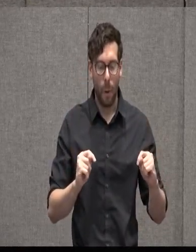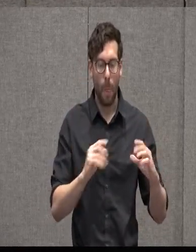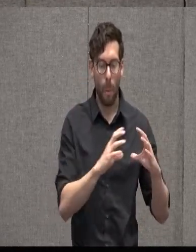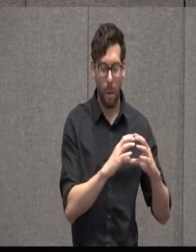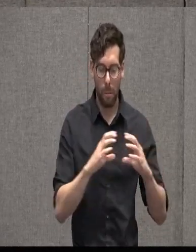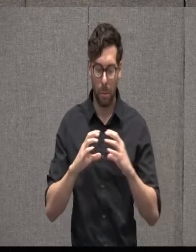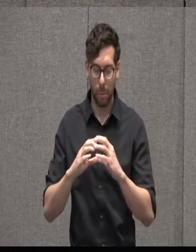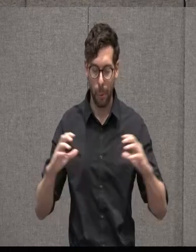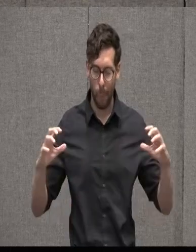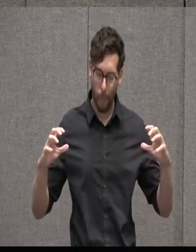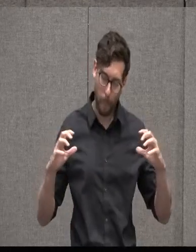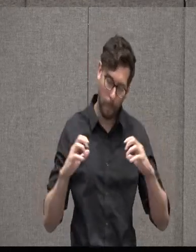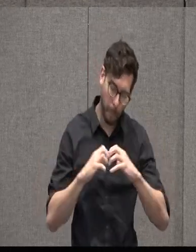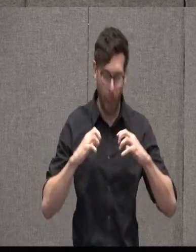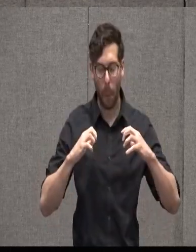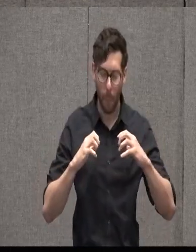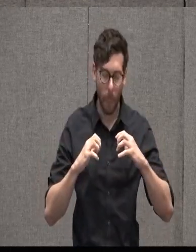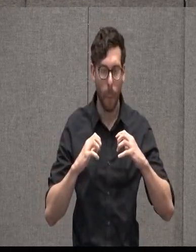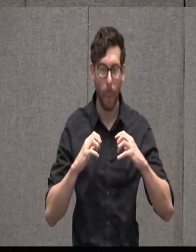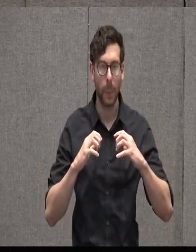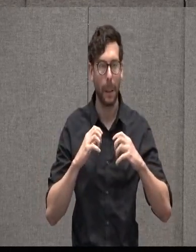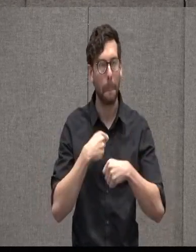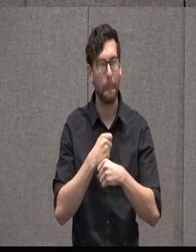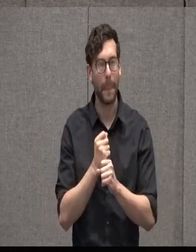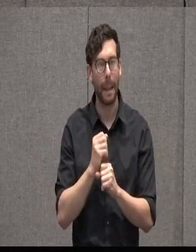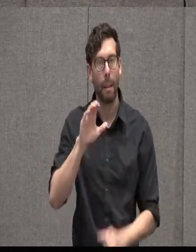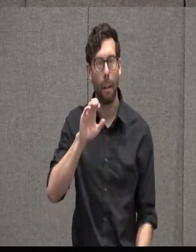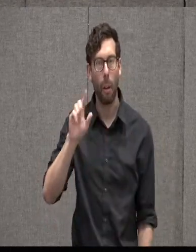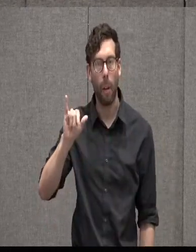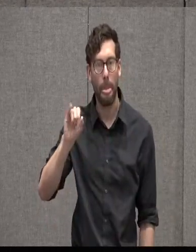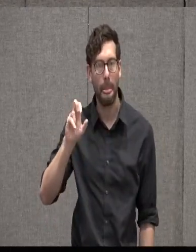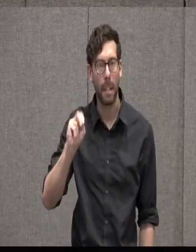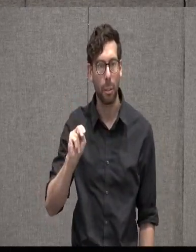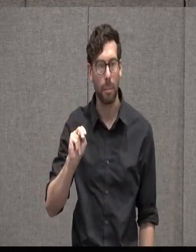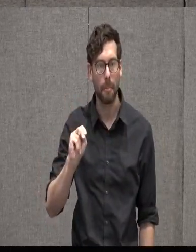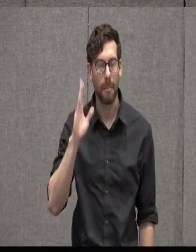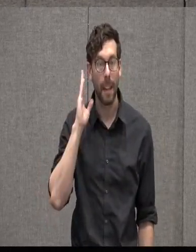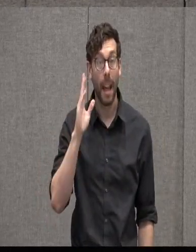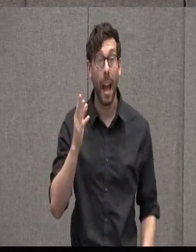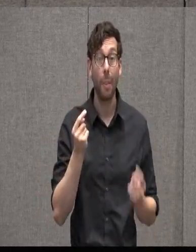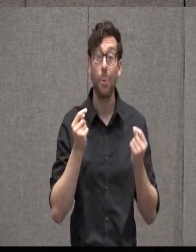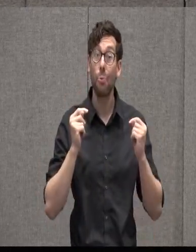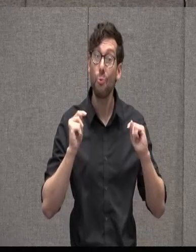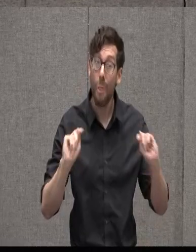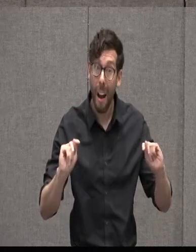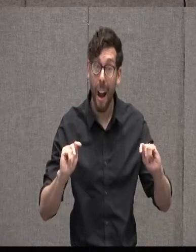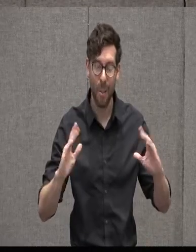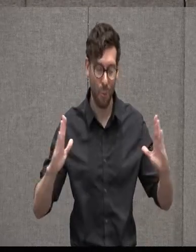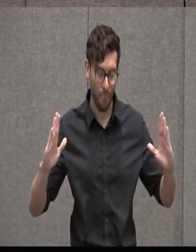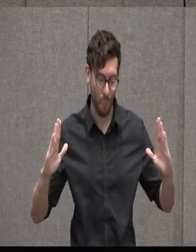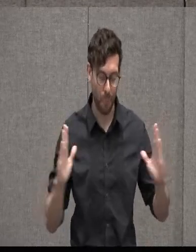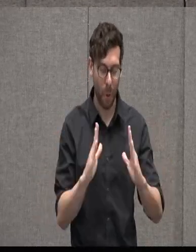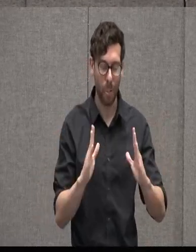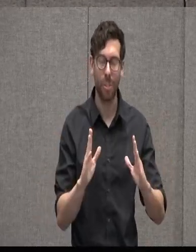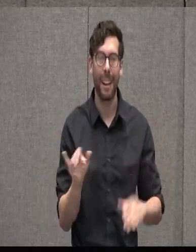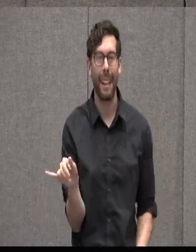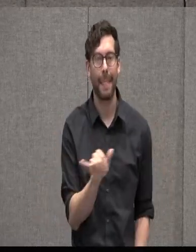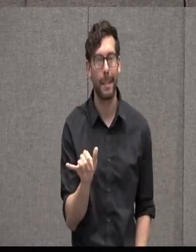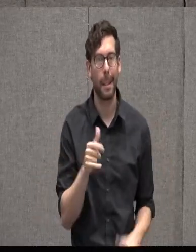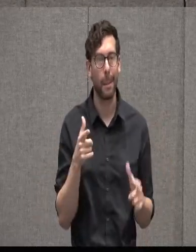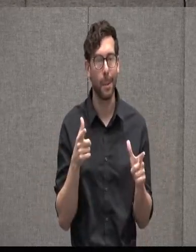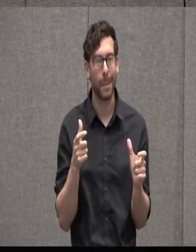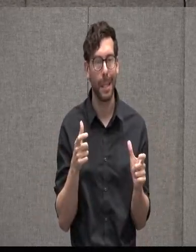going to try my hardest to have these 2 objects collide, create a collision, and I'm going to